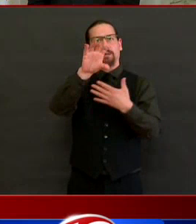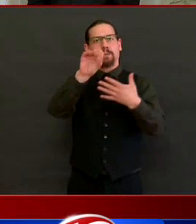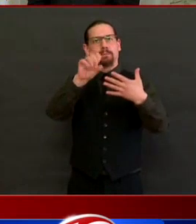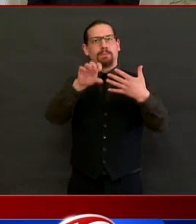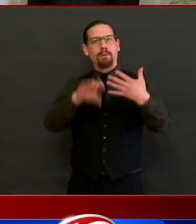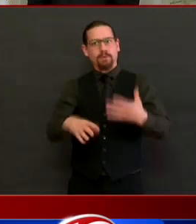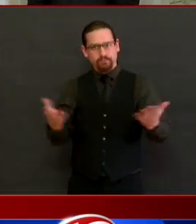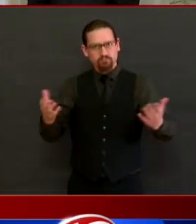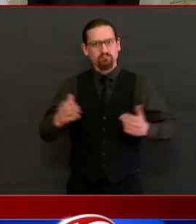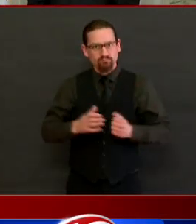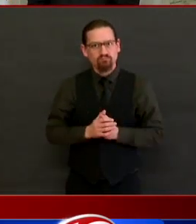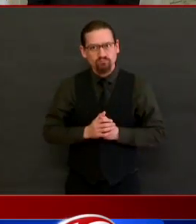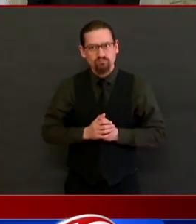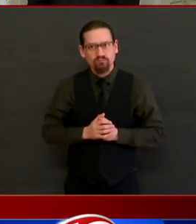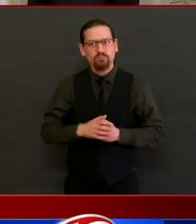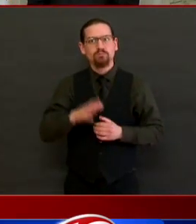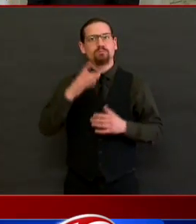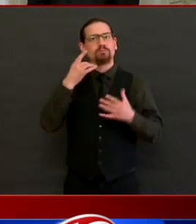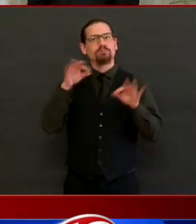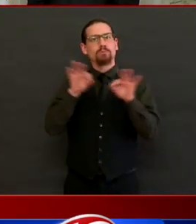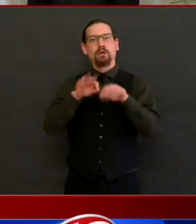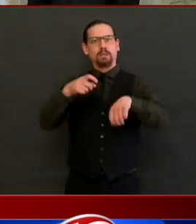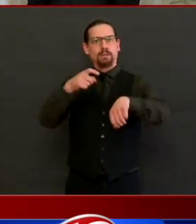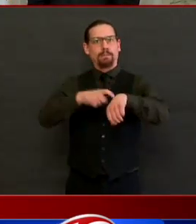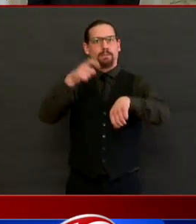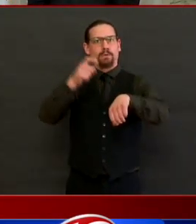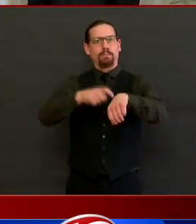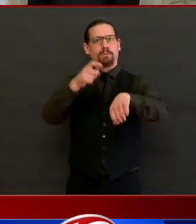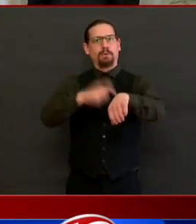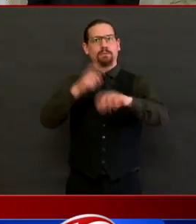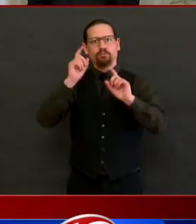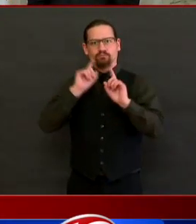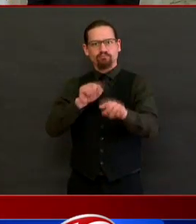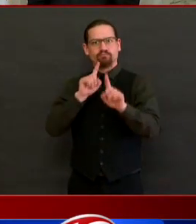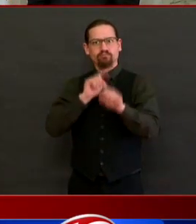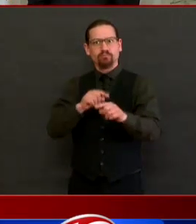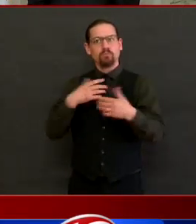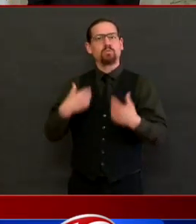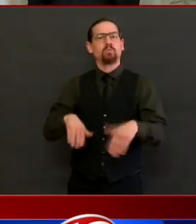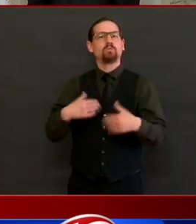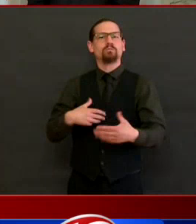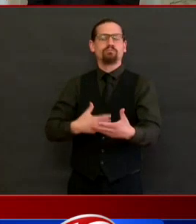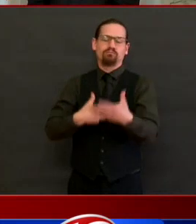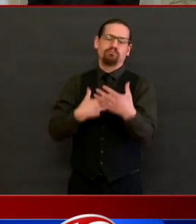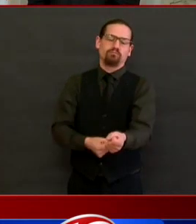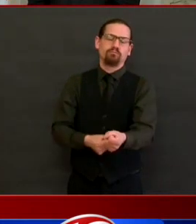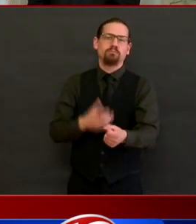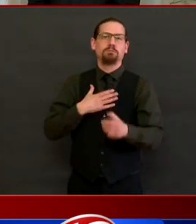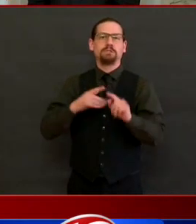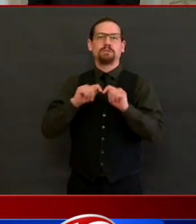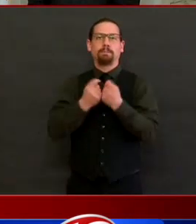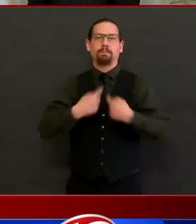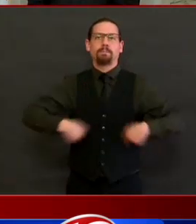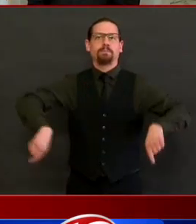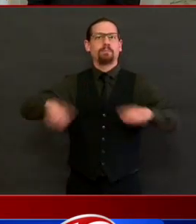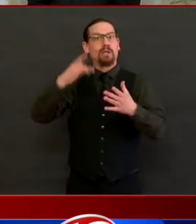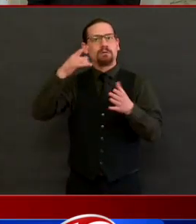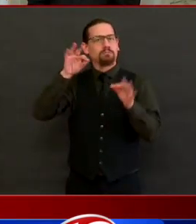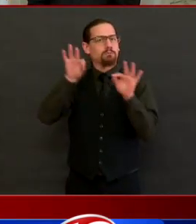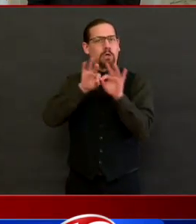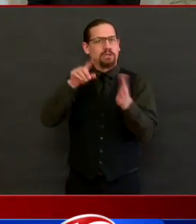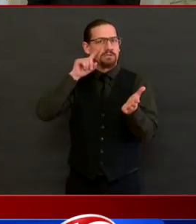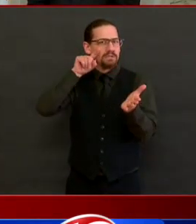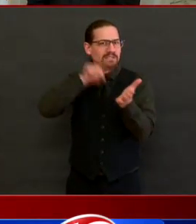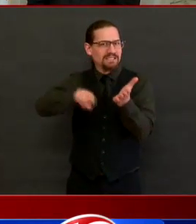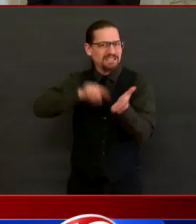collected in a very quick amount of time, that there is a super strong data team working hard to make sure those numbers are as close